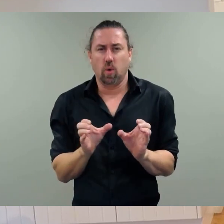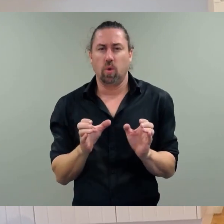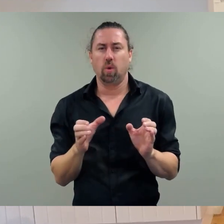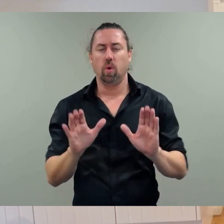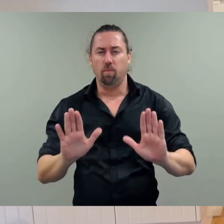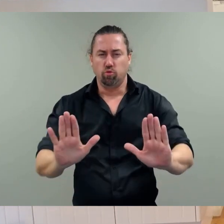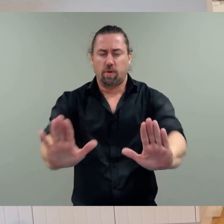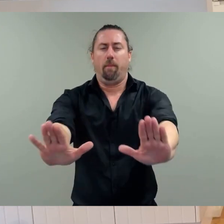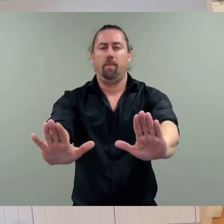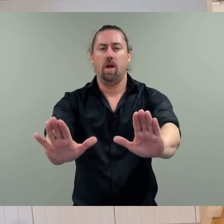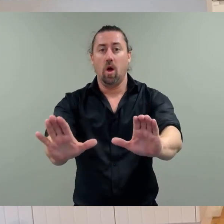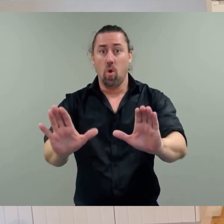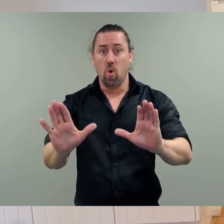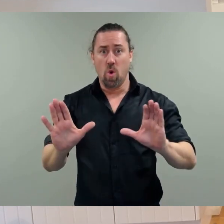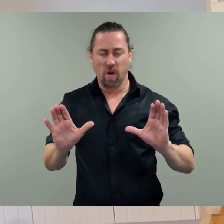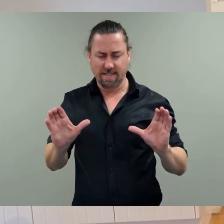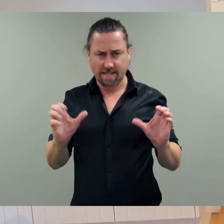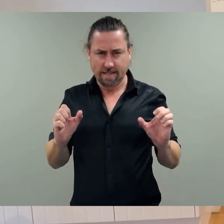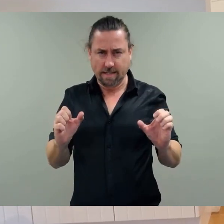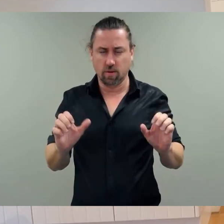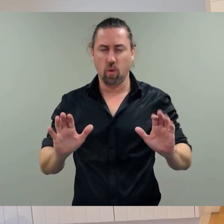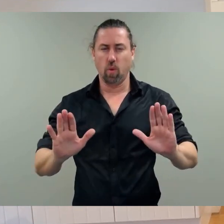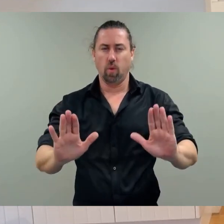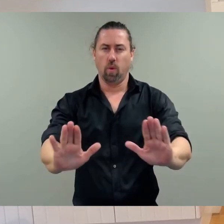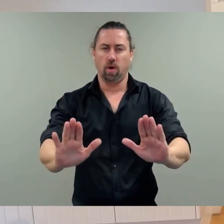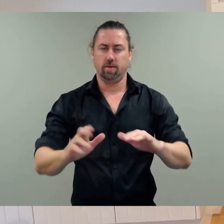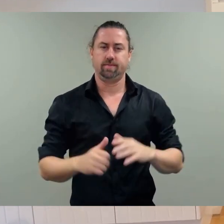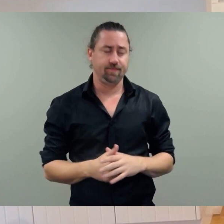wall and pushing back off the wall.